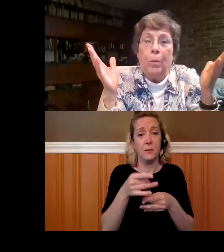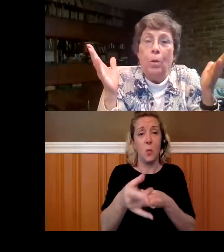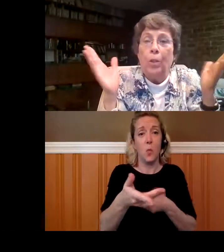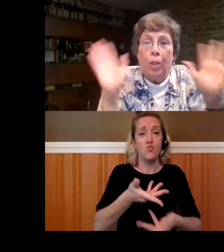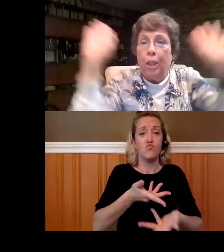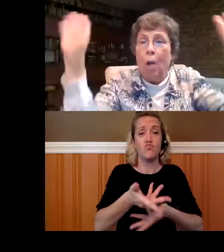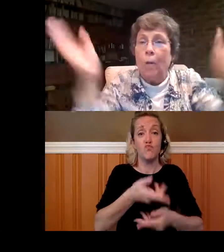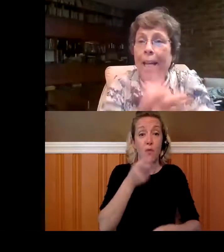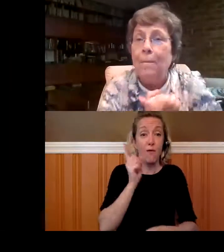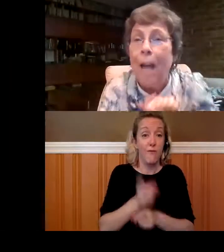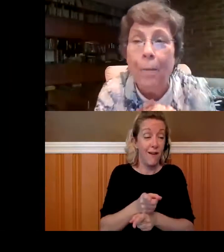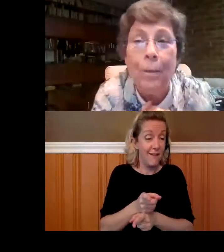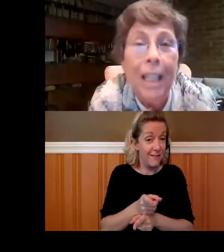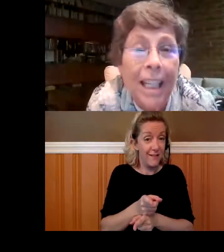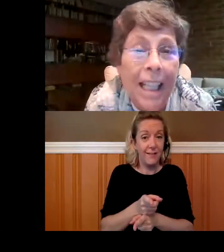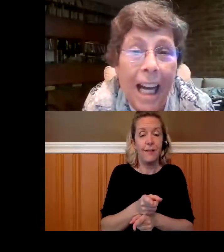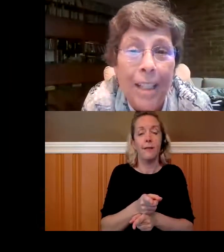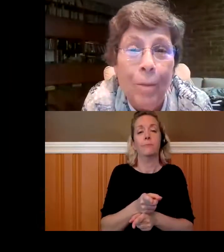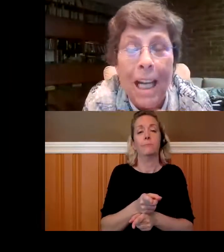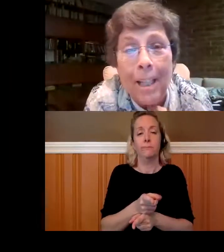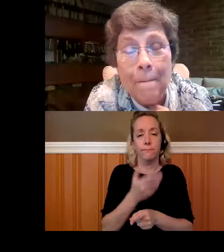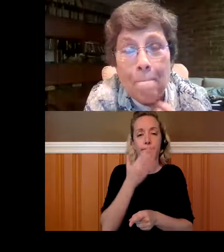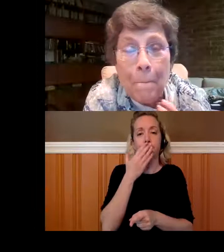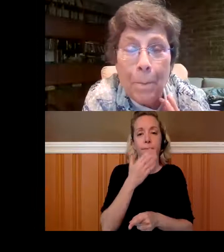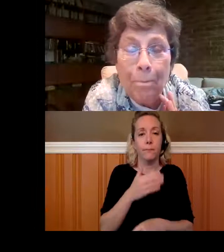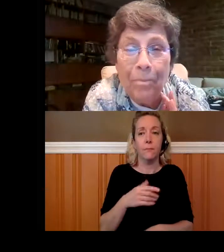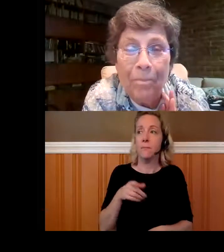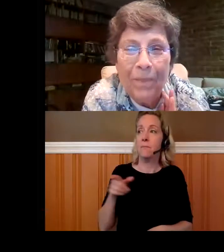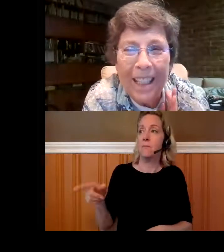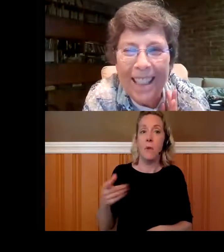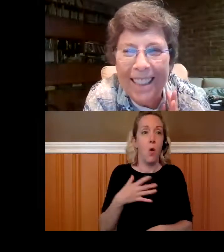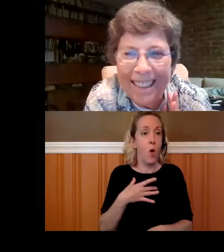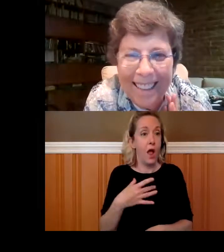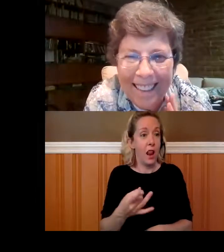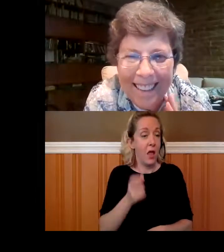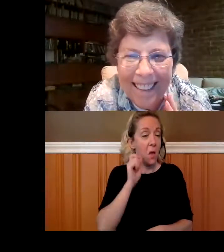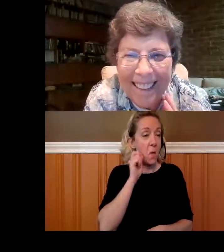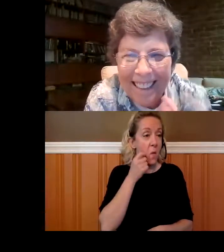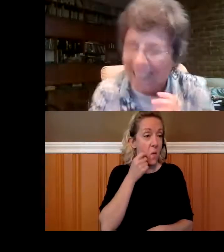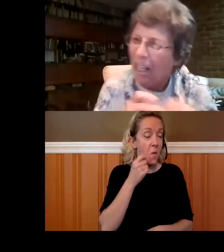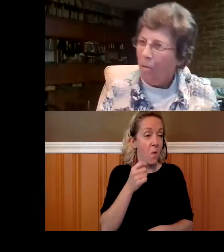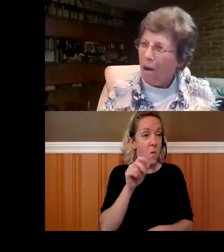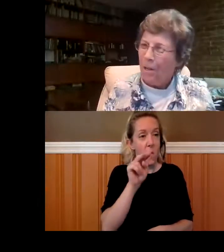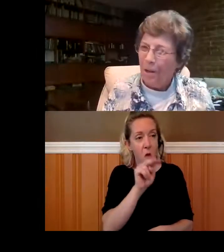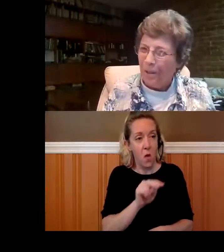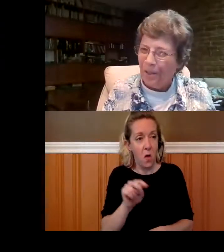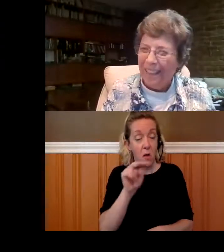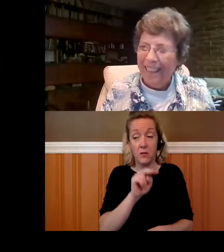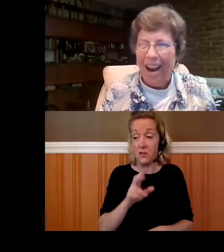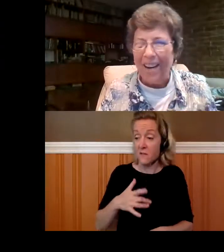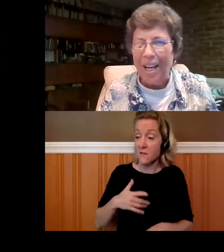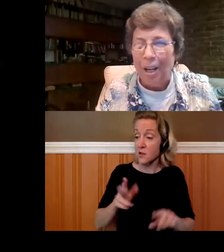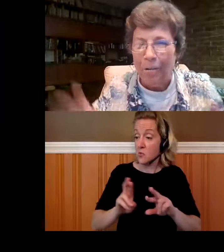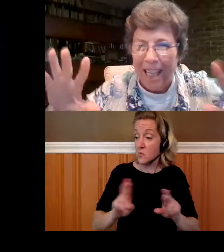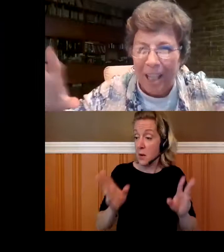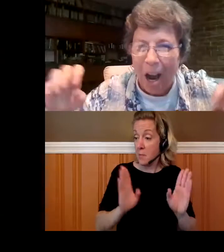think, guys? Are we done? Well, I liked it. I thought it was cool. Oh, cool. All right. Are you ready to go? Or you got everything you